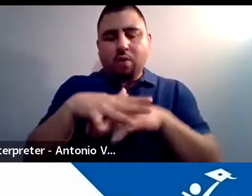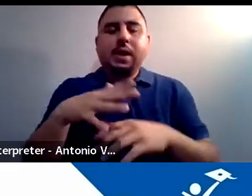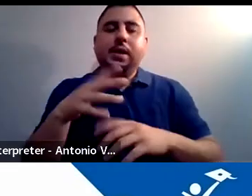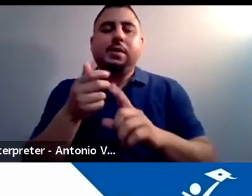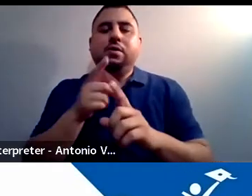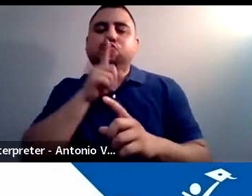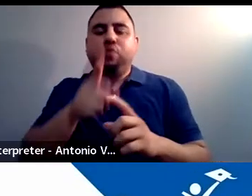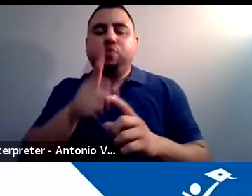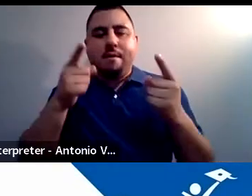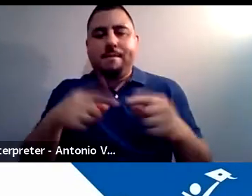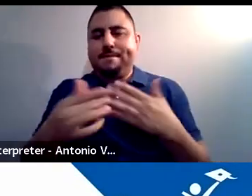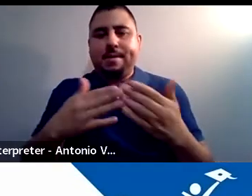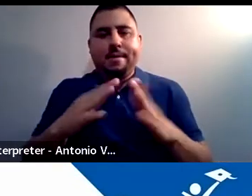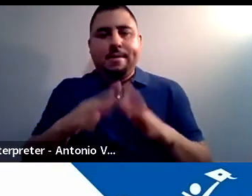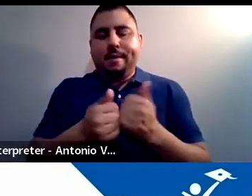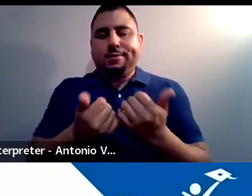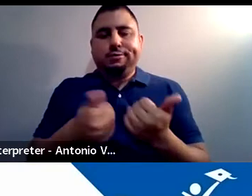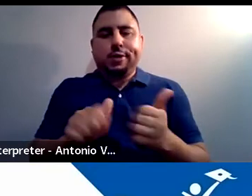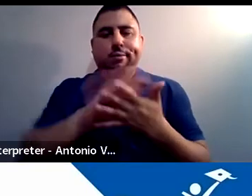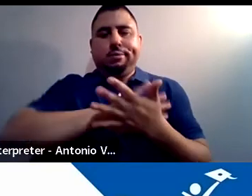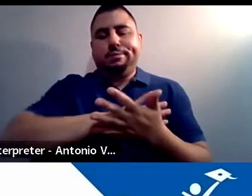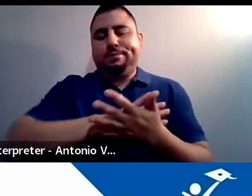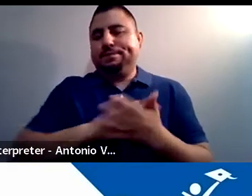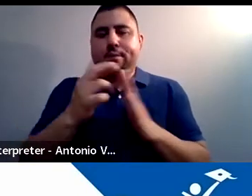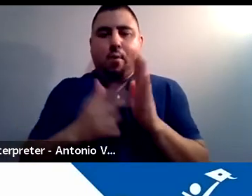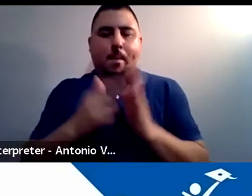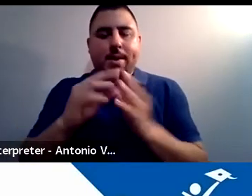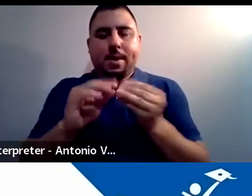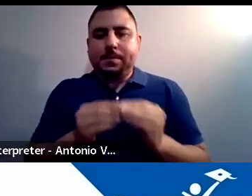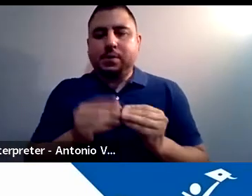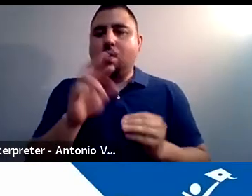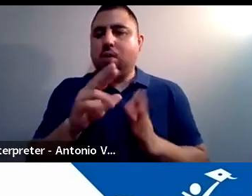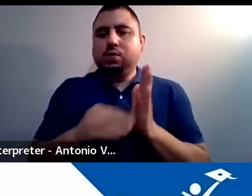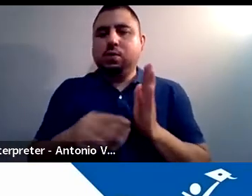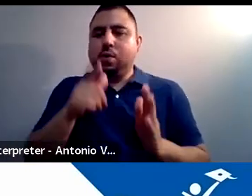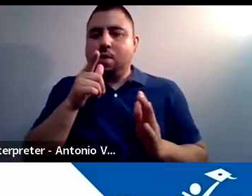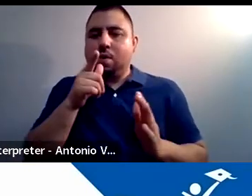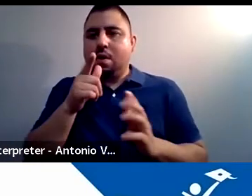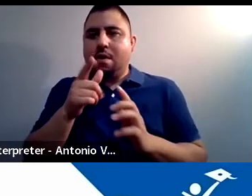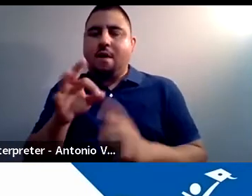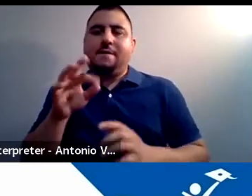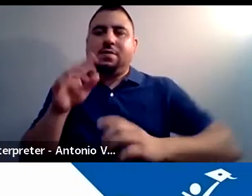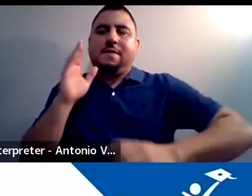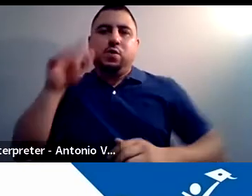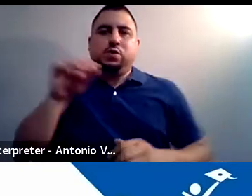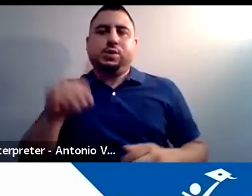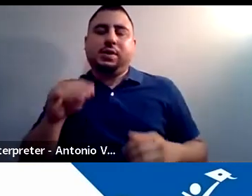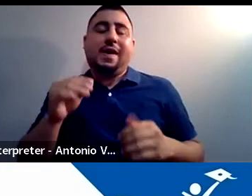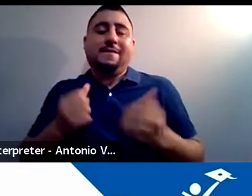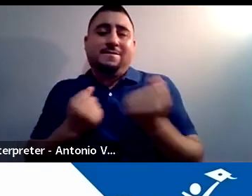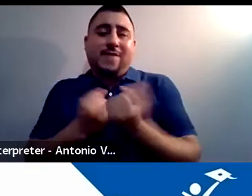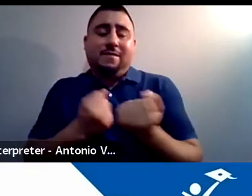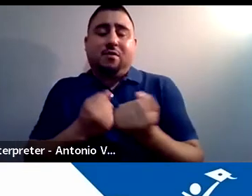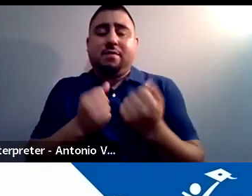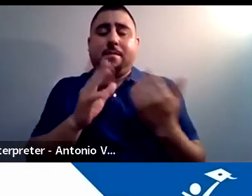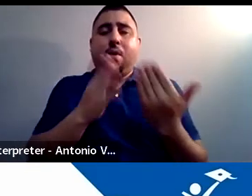surely occur, no matter how you skew the enrollment or the student to teacher ratios in favor of the proposal, because